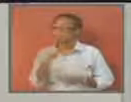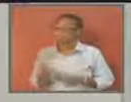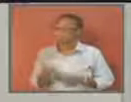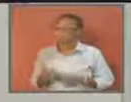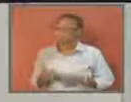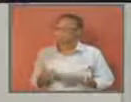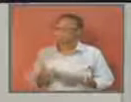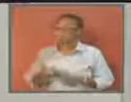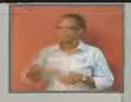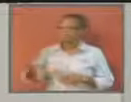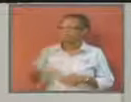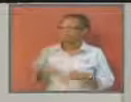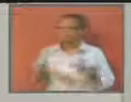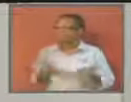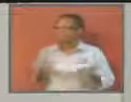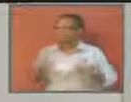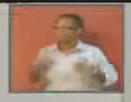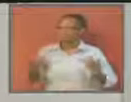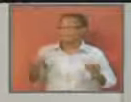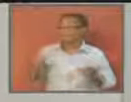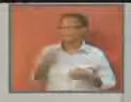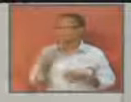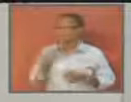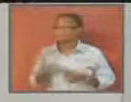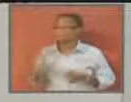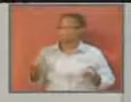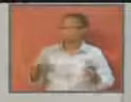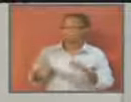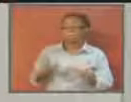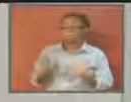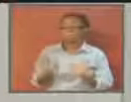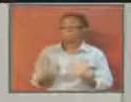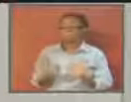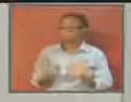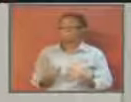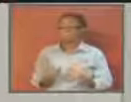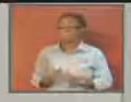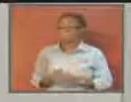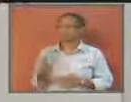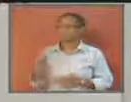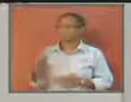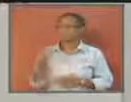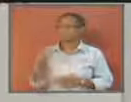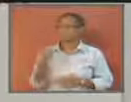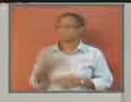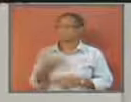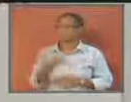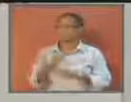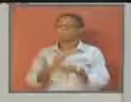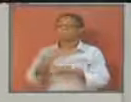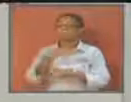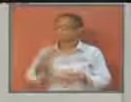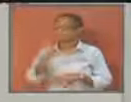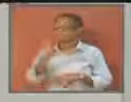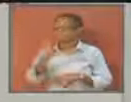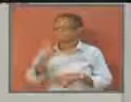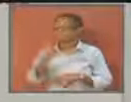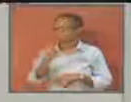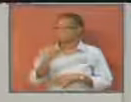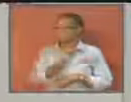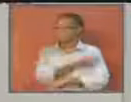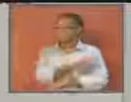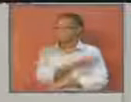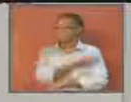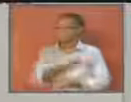come Wednesday, but the over 60s. And then we follow, of course, with the under 60s with comorbidities and so on in that